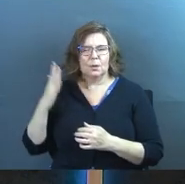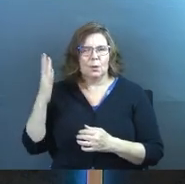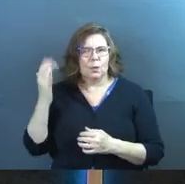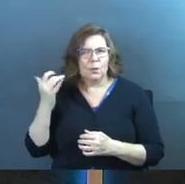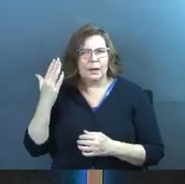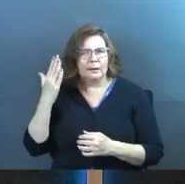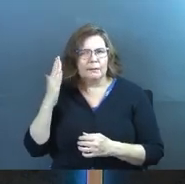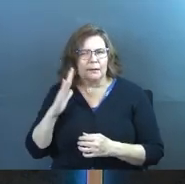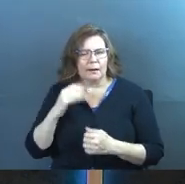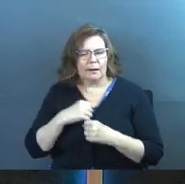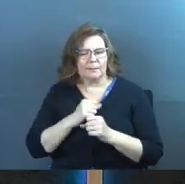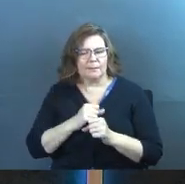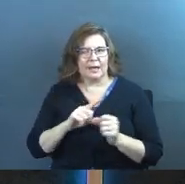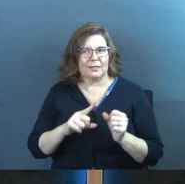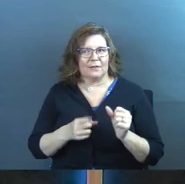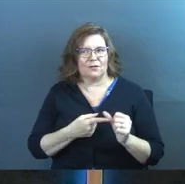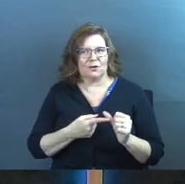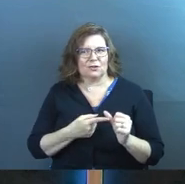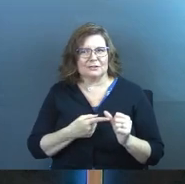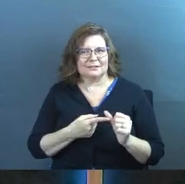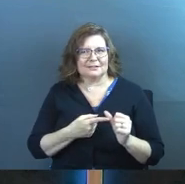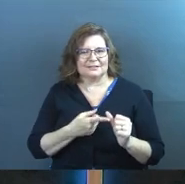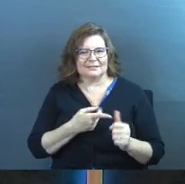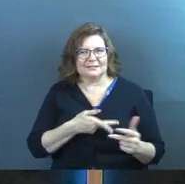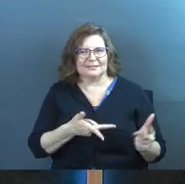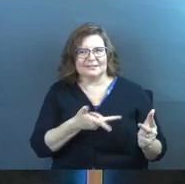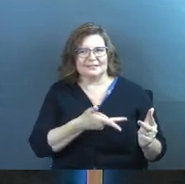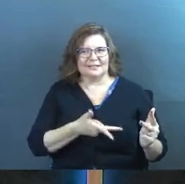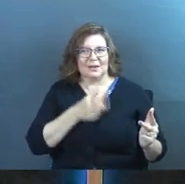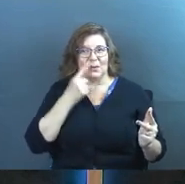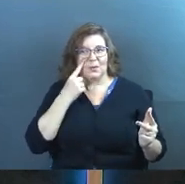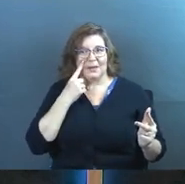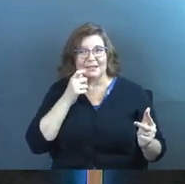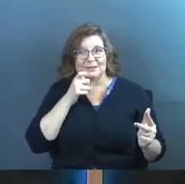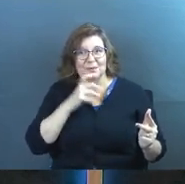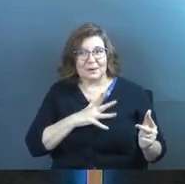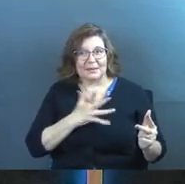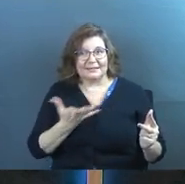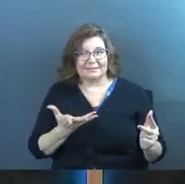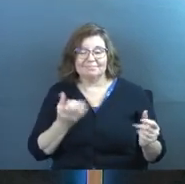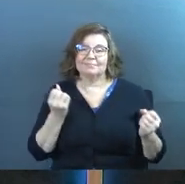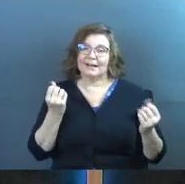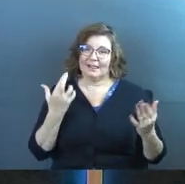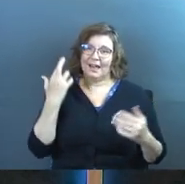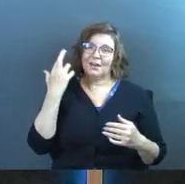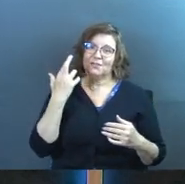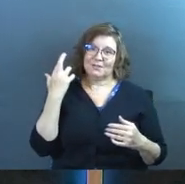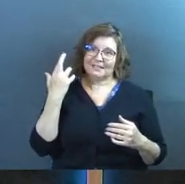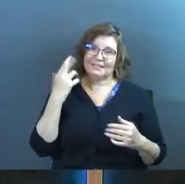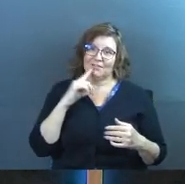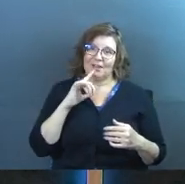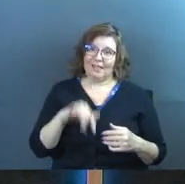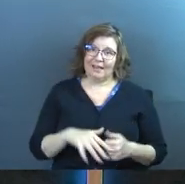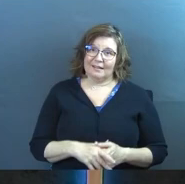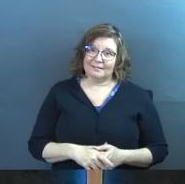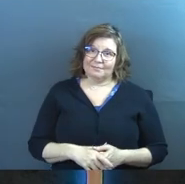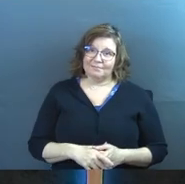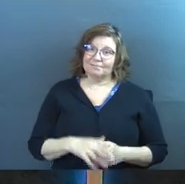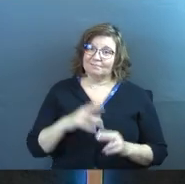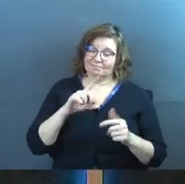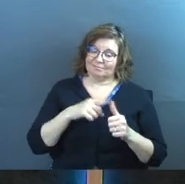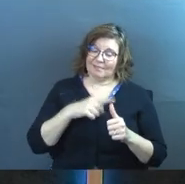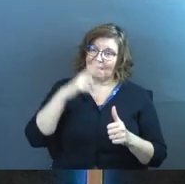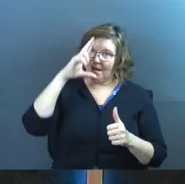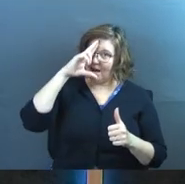Why did God make the first witnesses women? A lot of reasons for that.